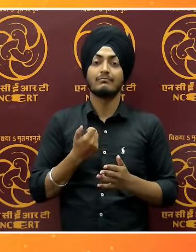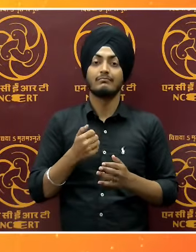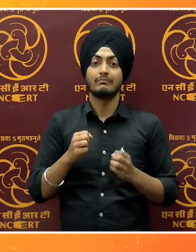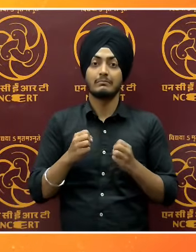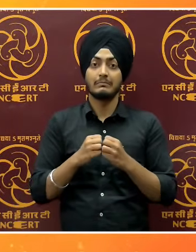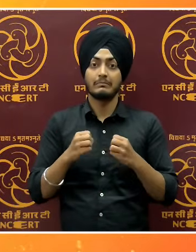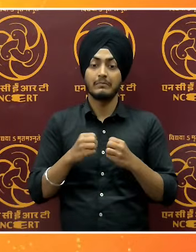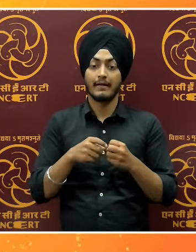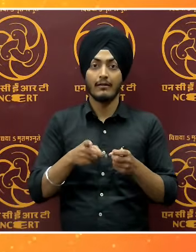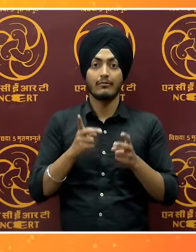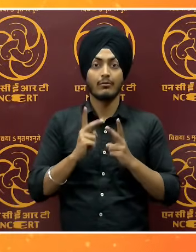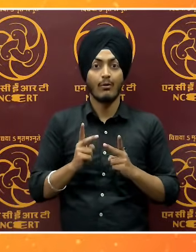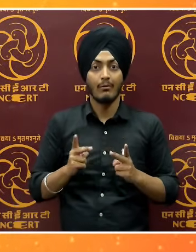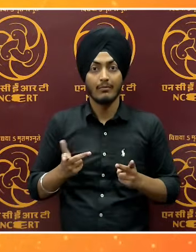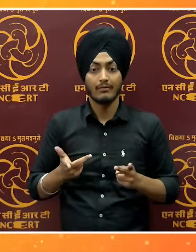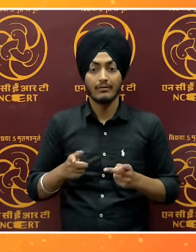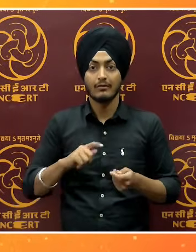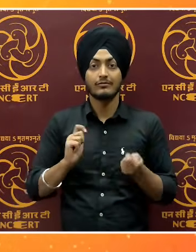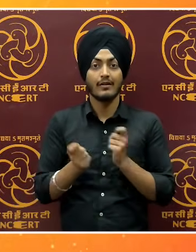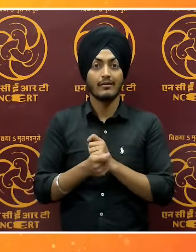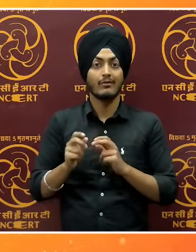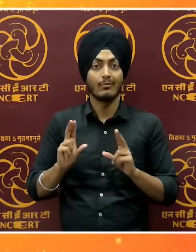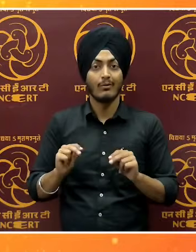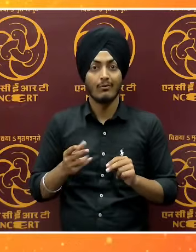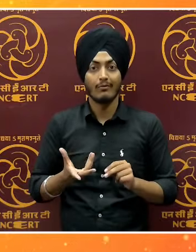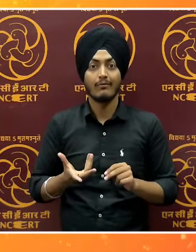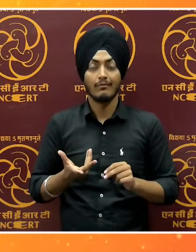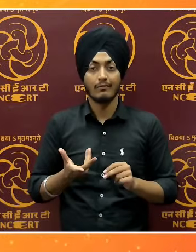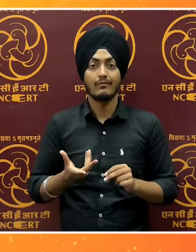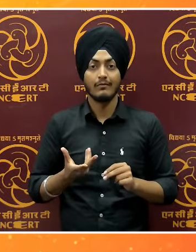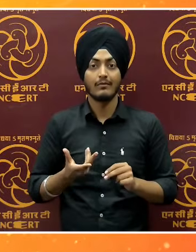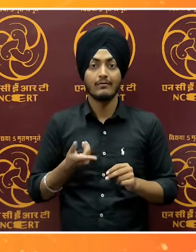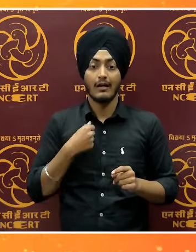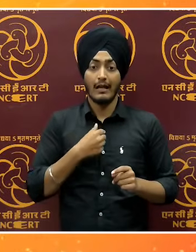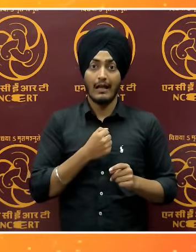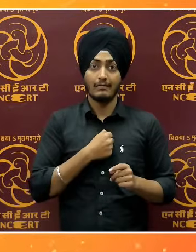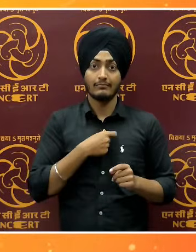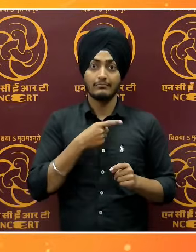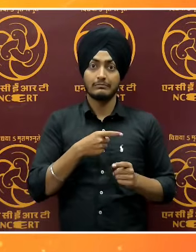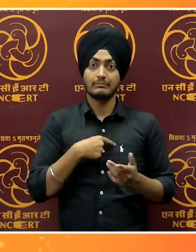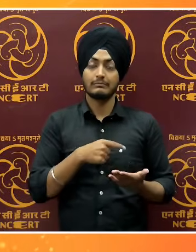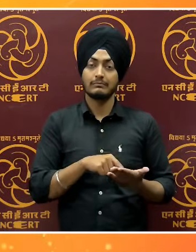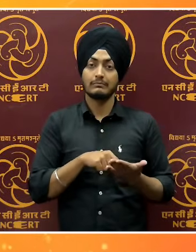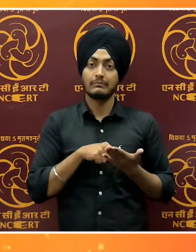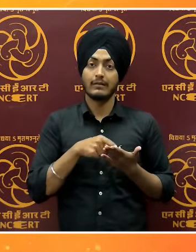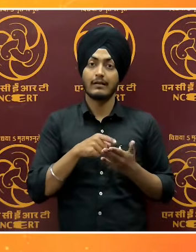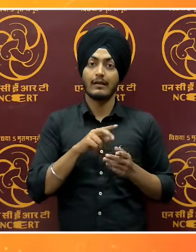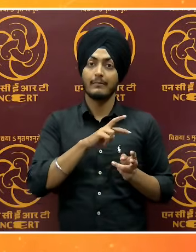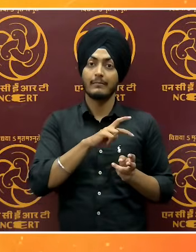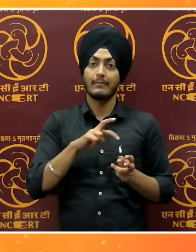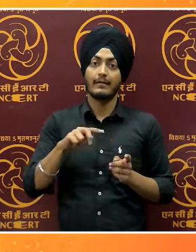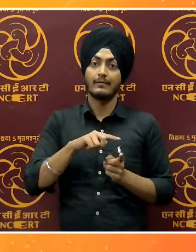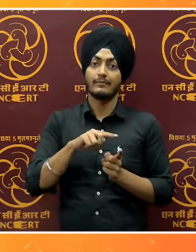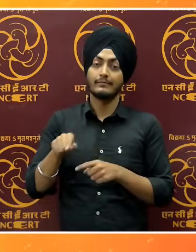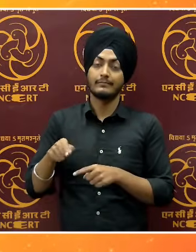is constant or not changing, that in that place we are representing that by a parallel